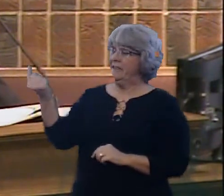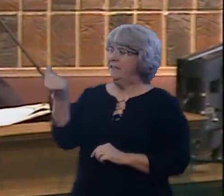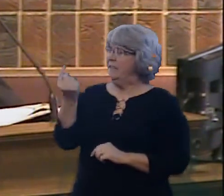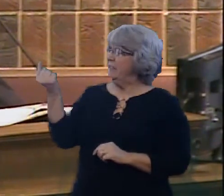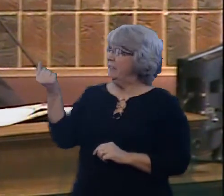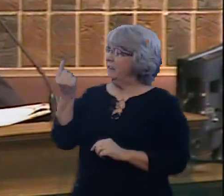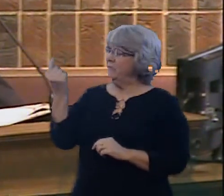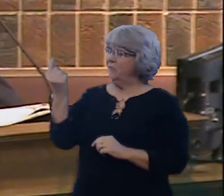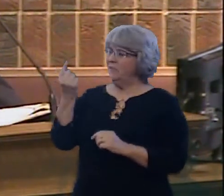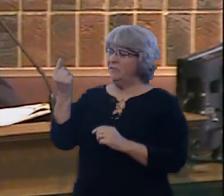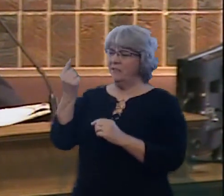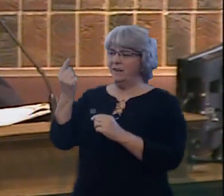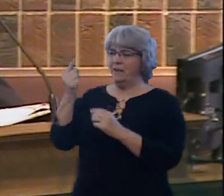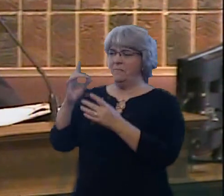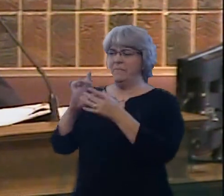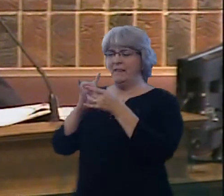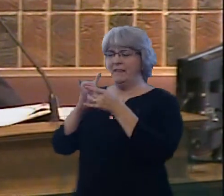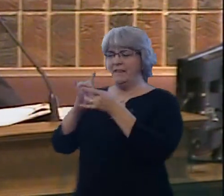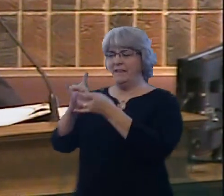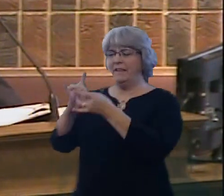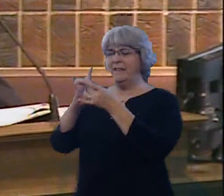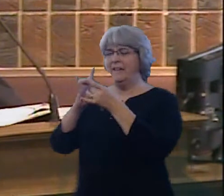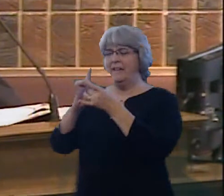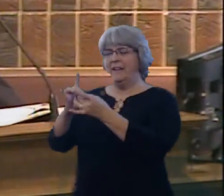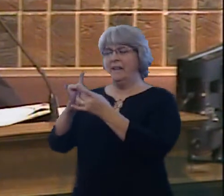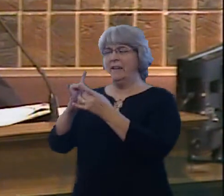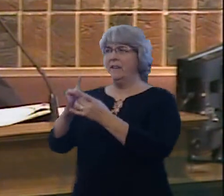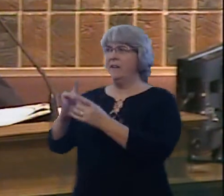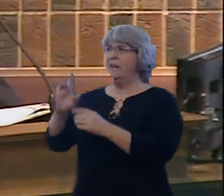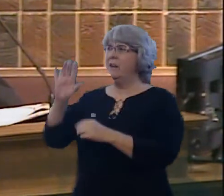Jesus. There's just something